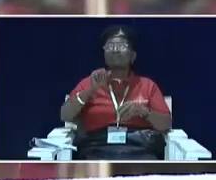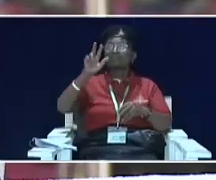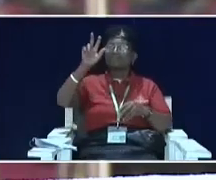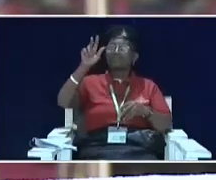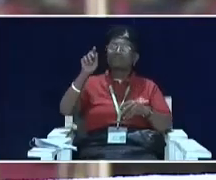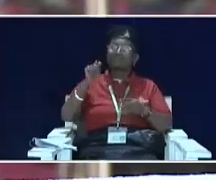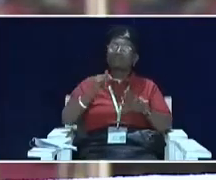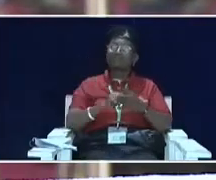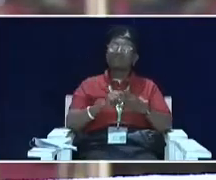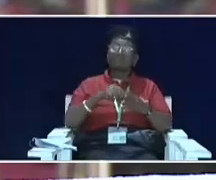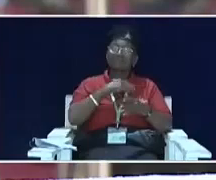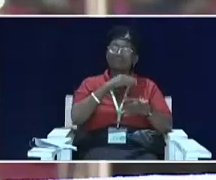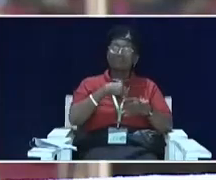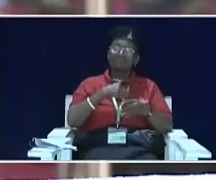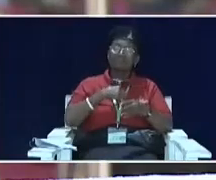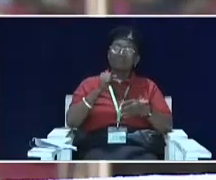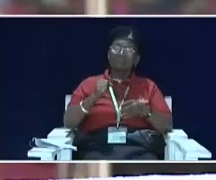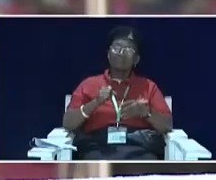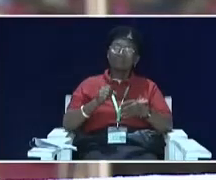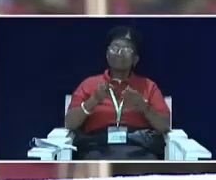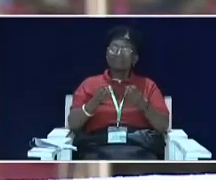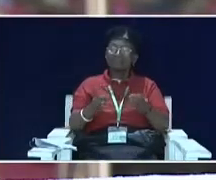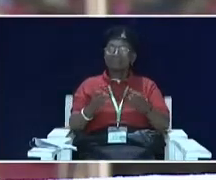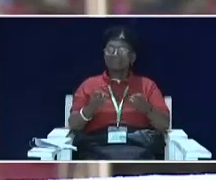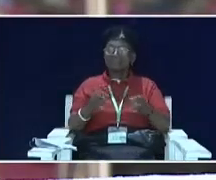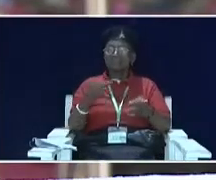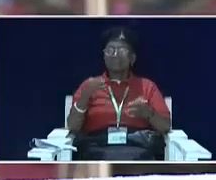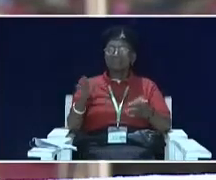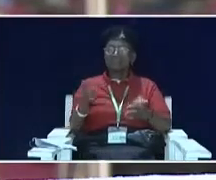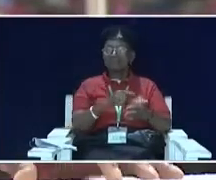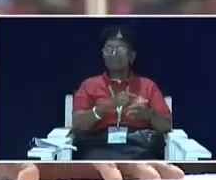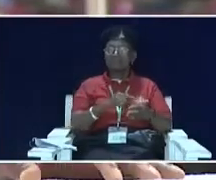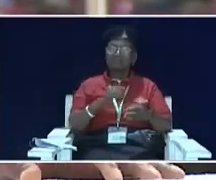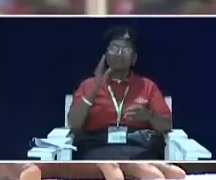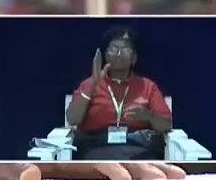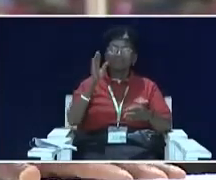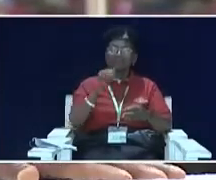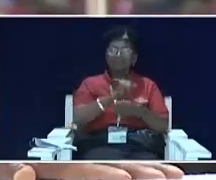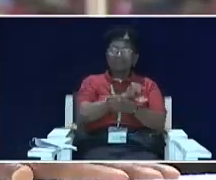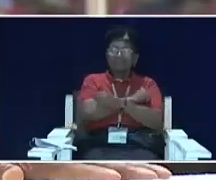Many of you would love, I'm sure of that,